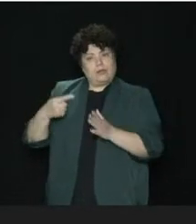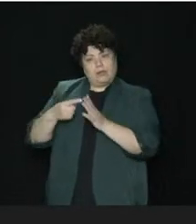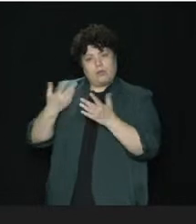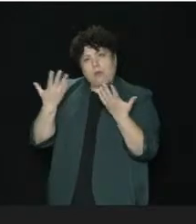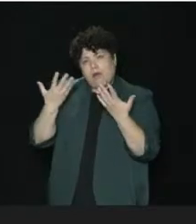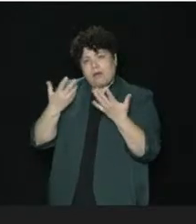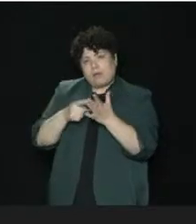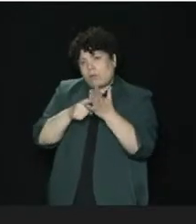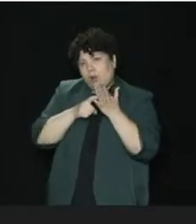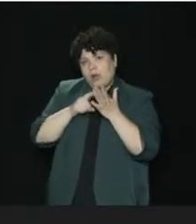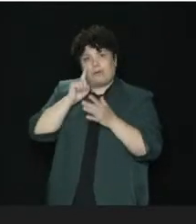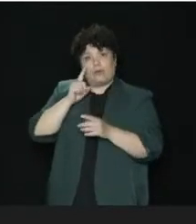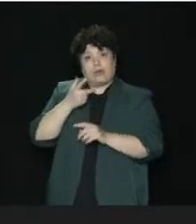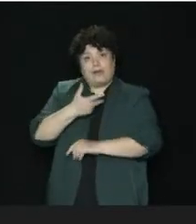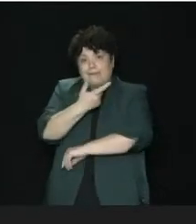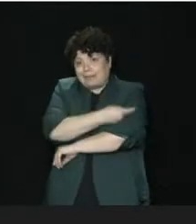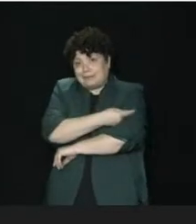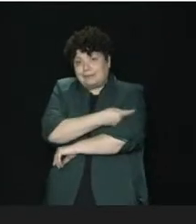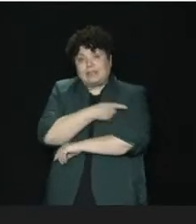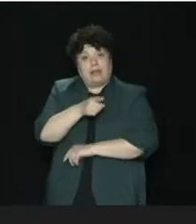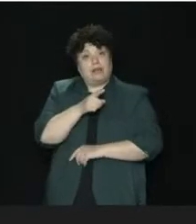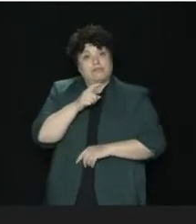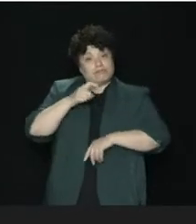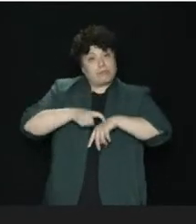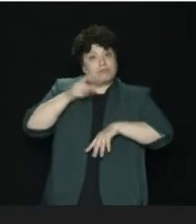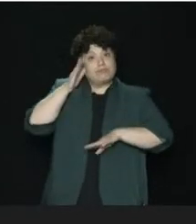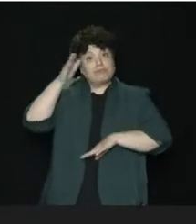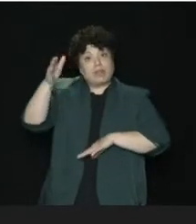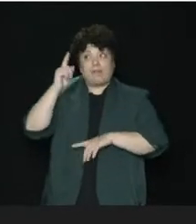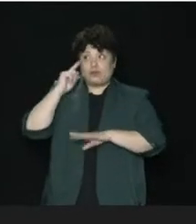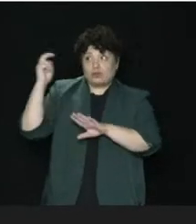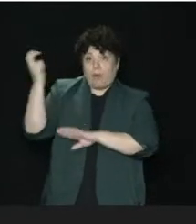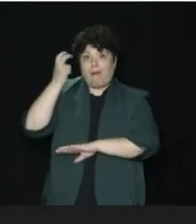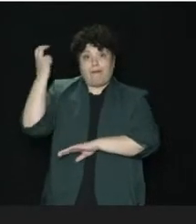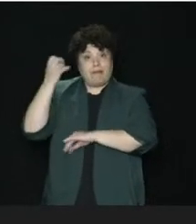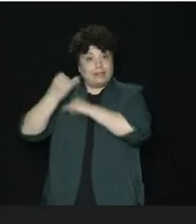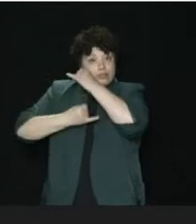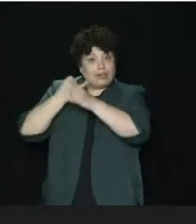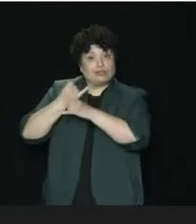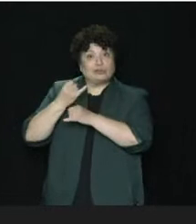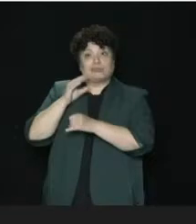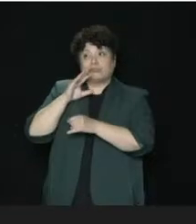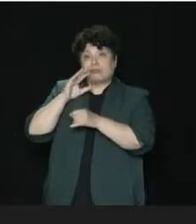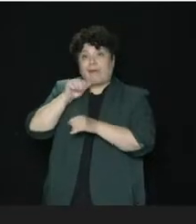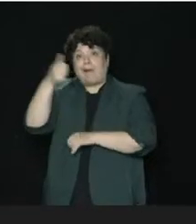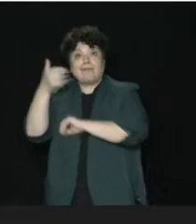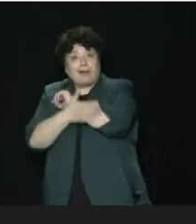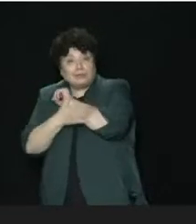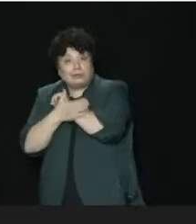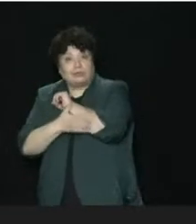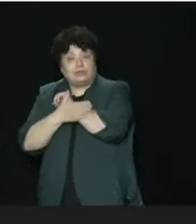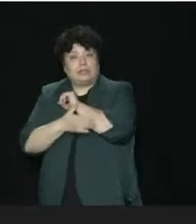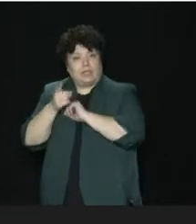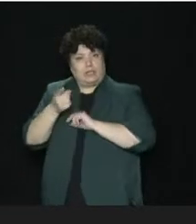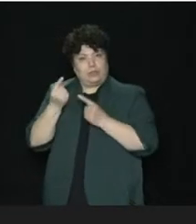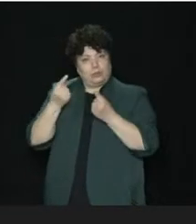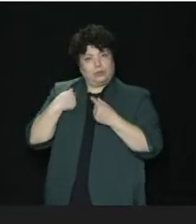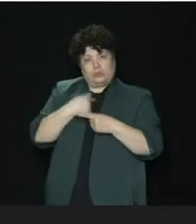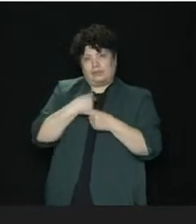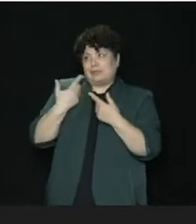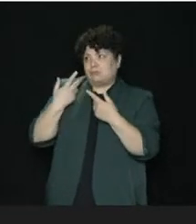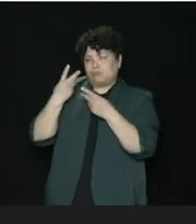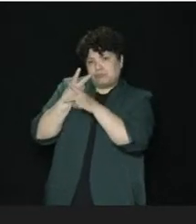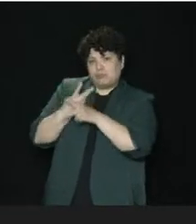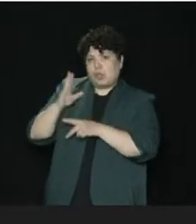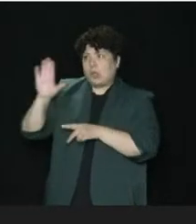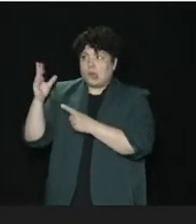around vaccination on international travel, and we will, as much as possible, align with partners and allies on